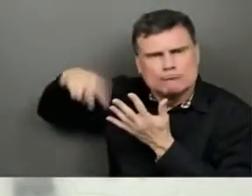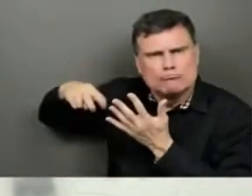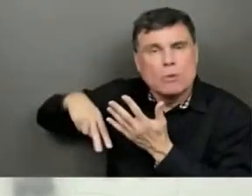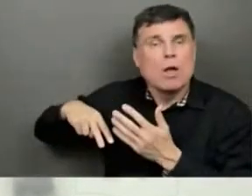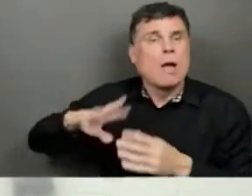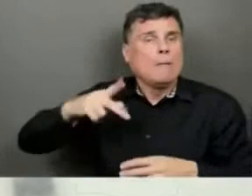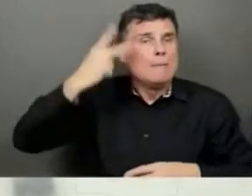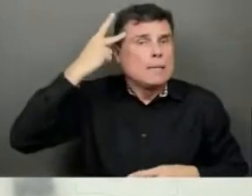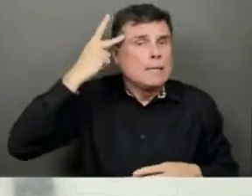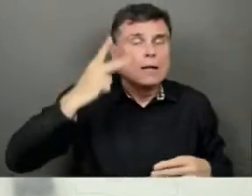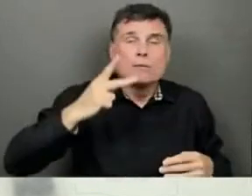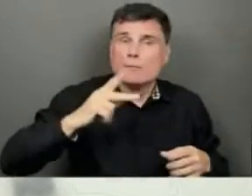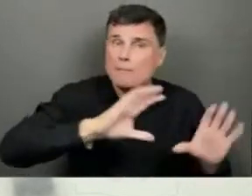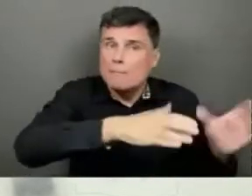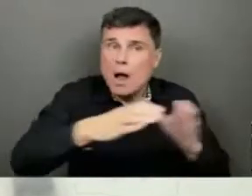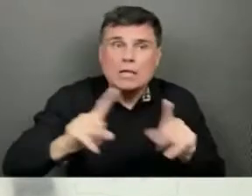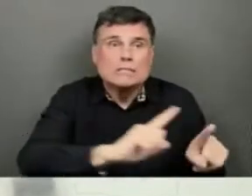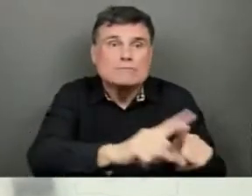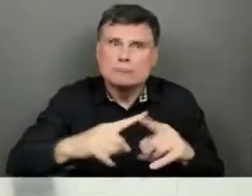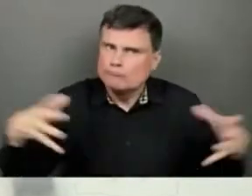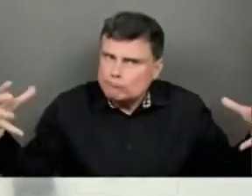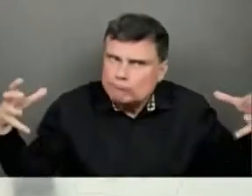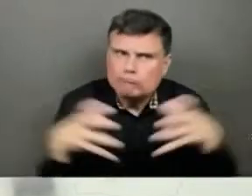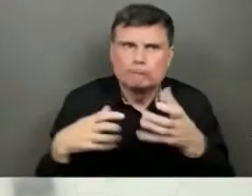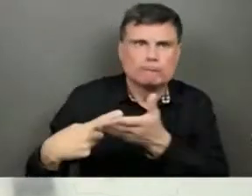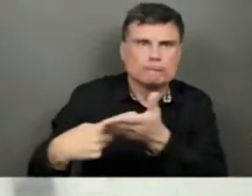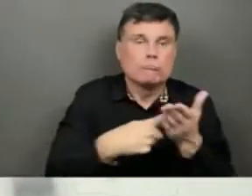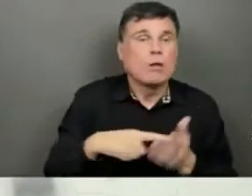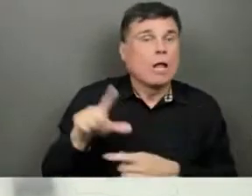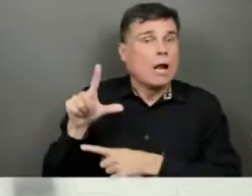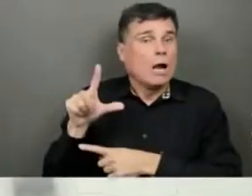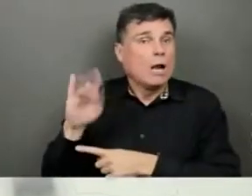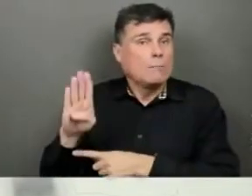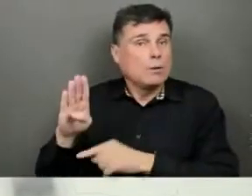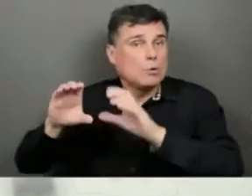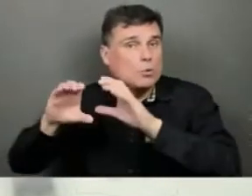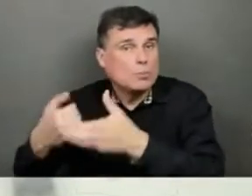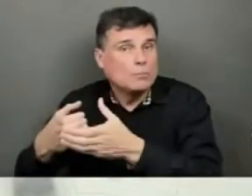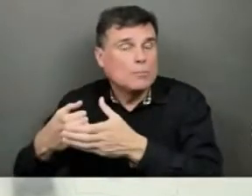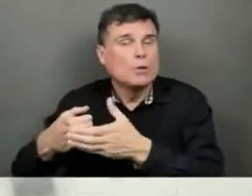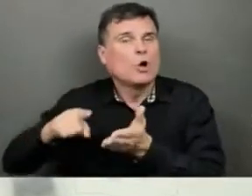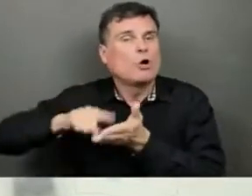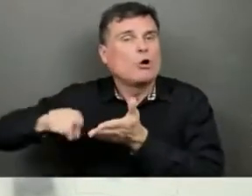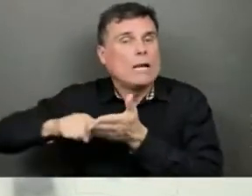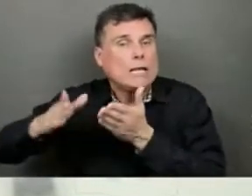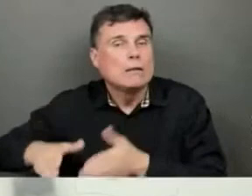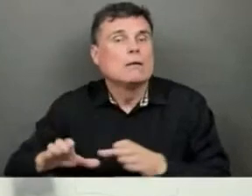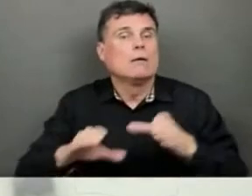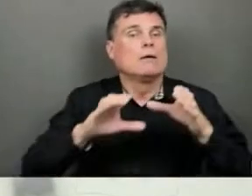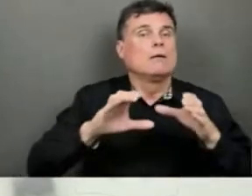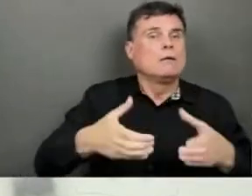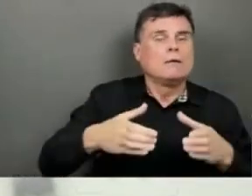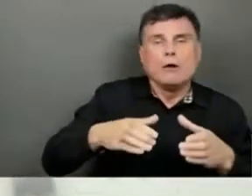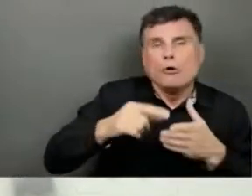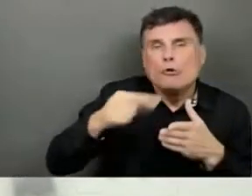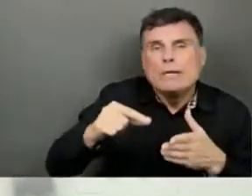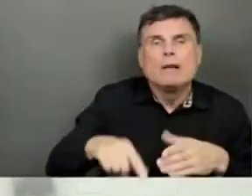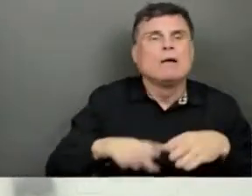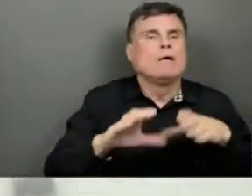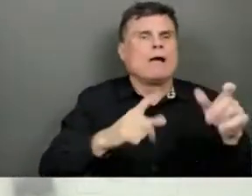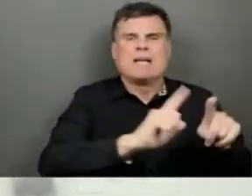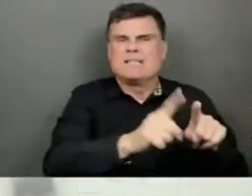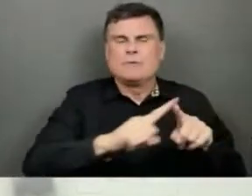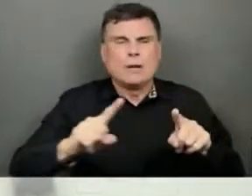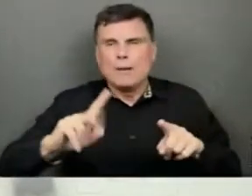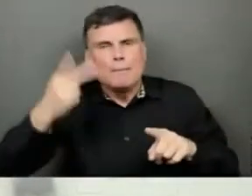the Liberal critic, the Green Party critic, with a unanimous report that has been implemented here. In addition to that, thousands of